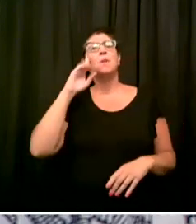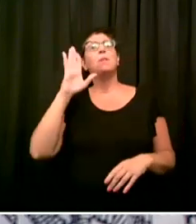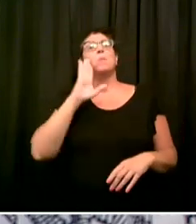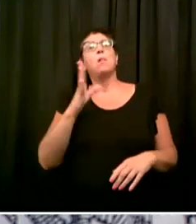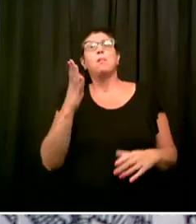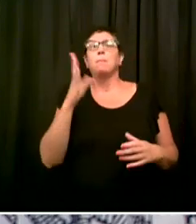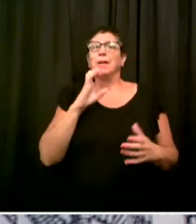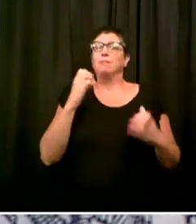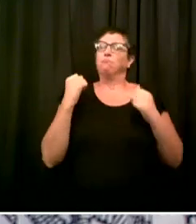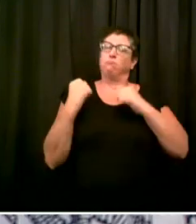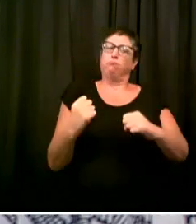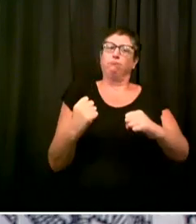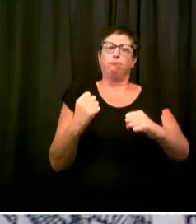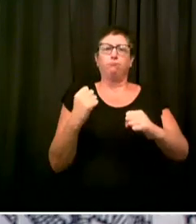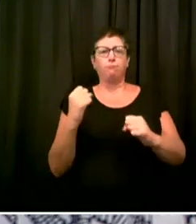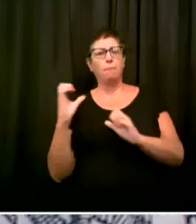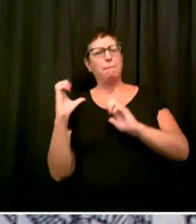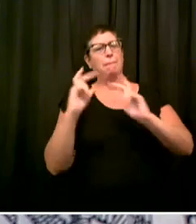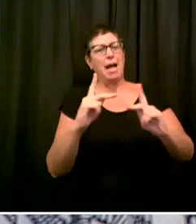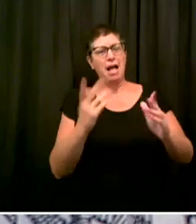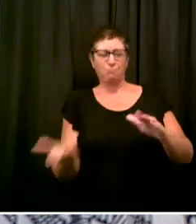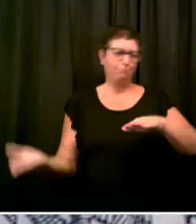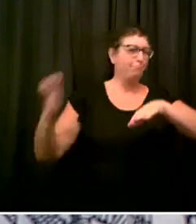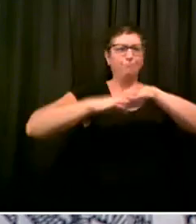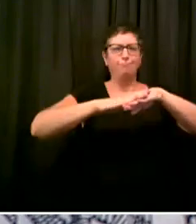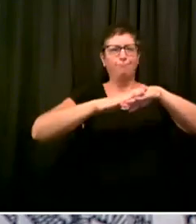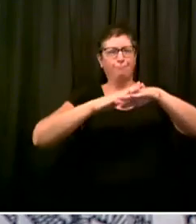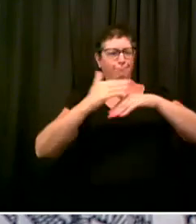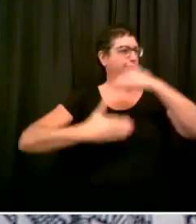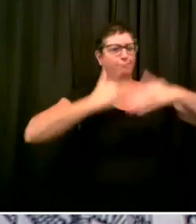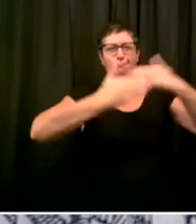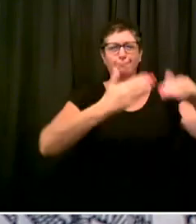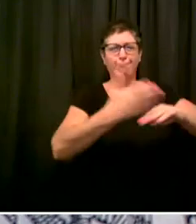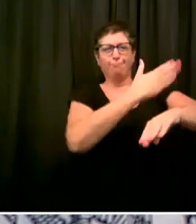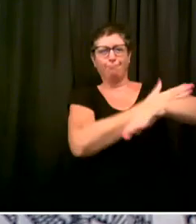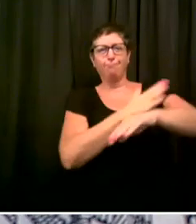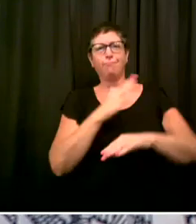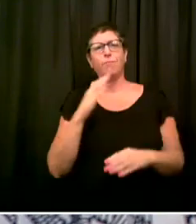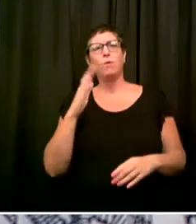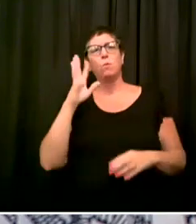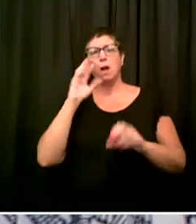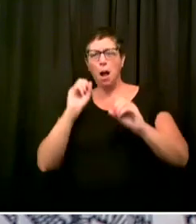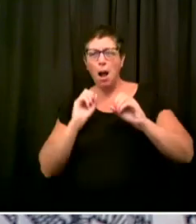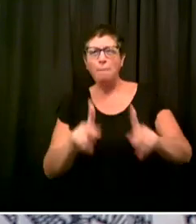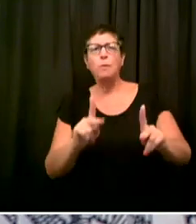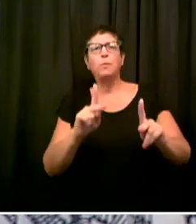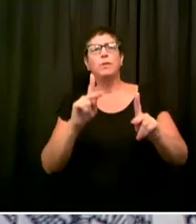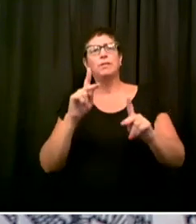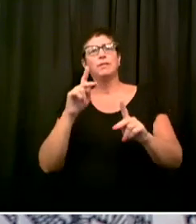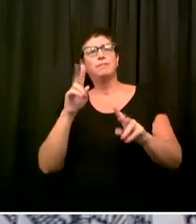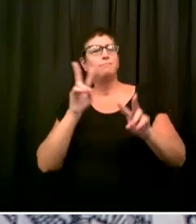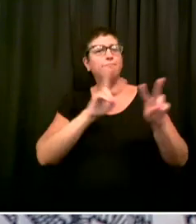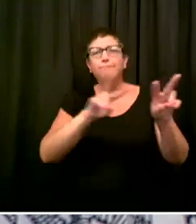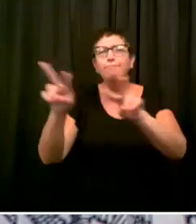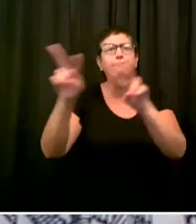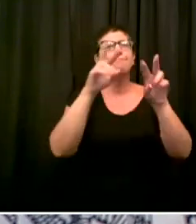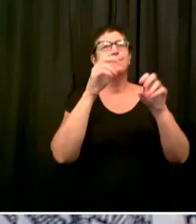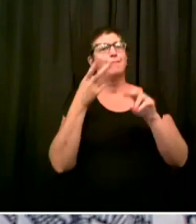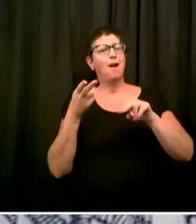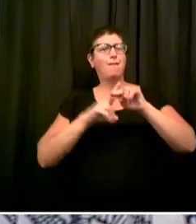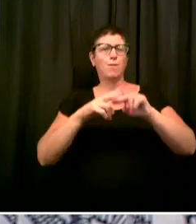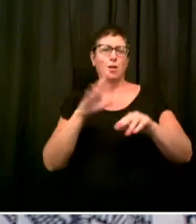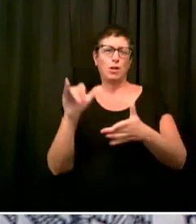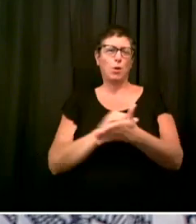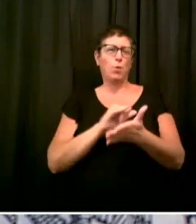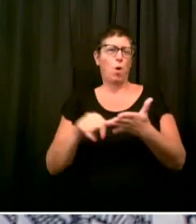see opportunity, that in a new reality they're going to build something. There's going to be people come in and say, I want to be part of the